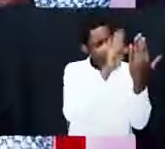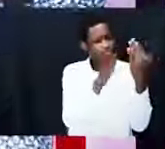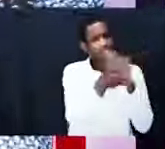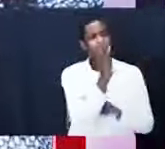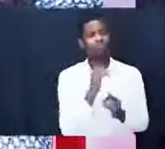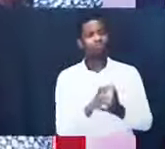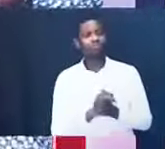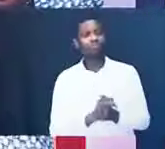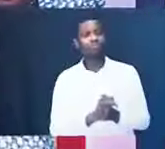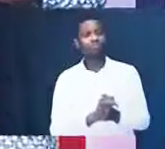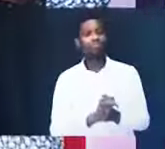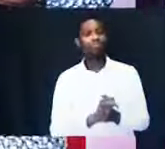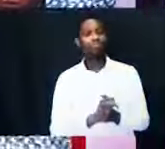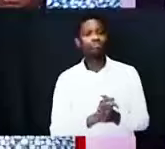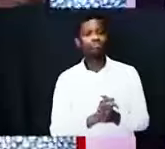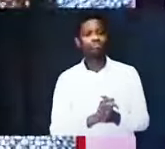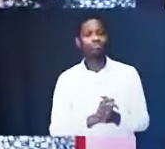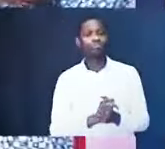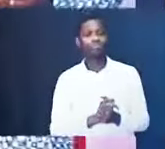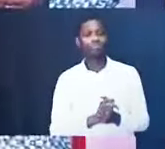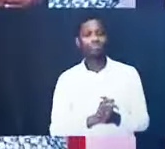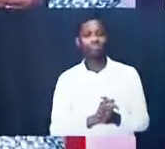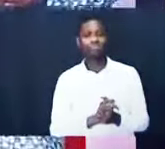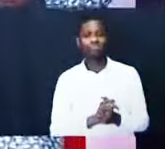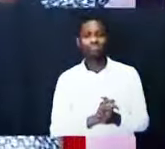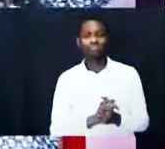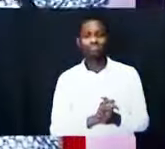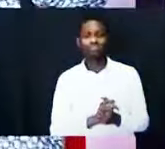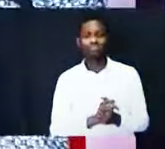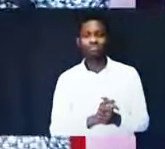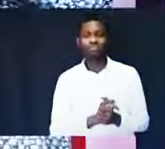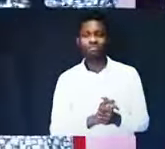truth of the word of God in